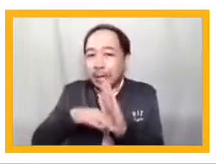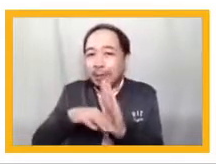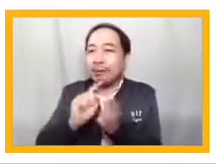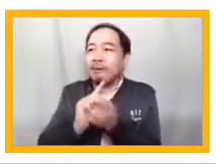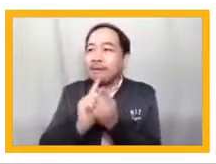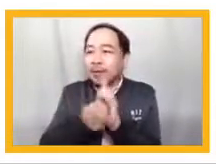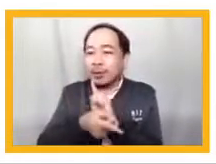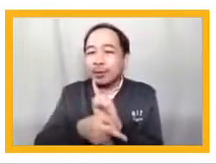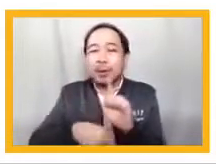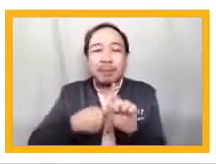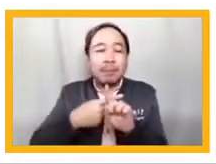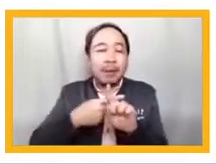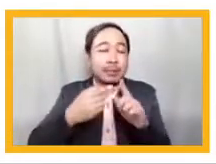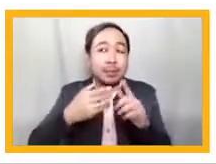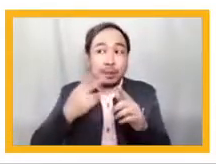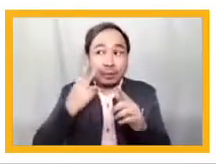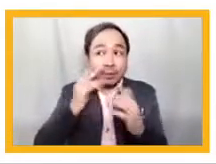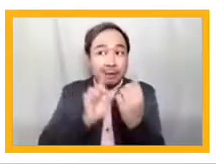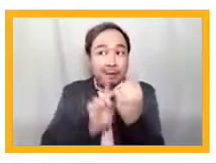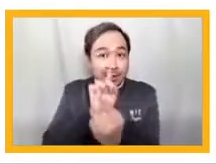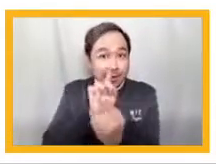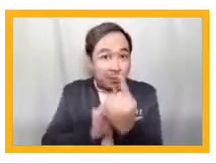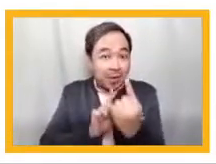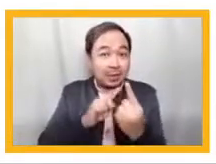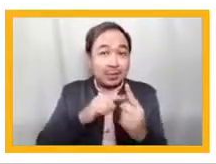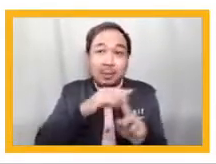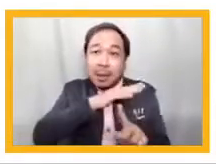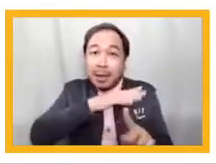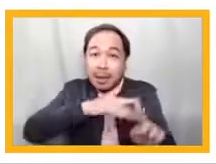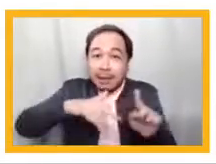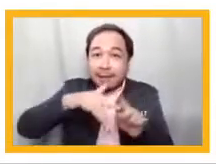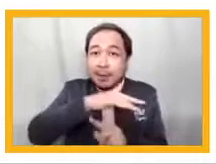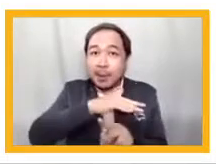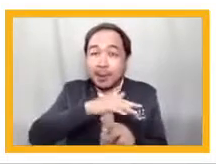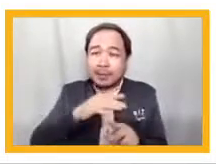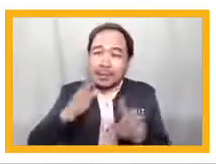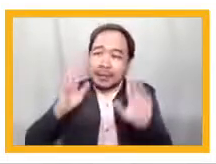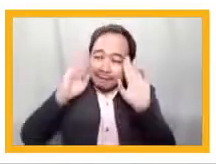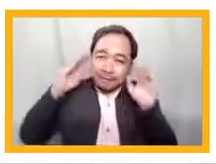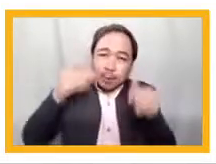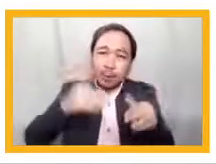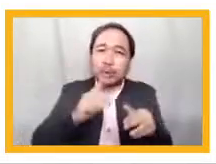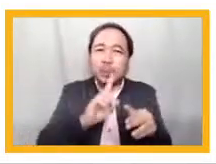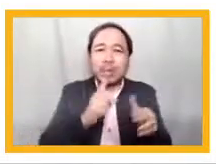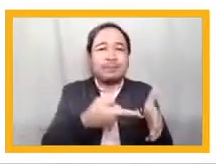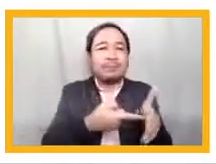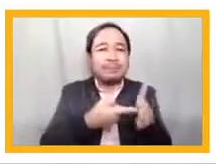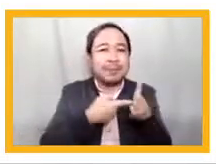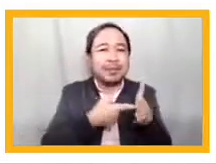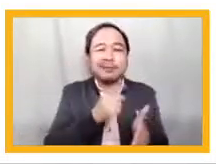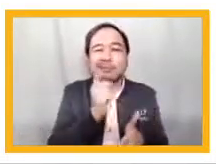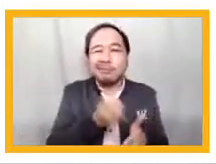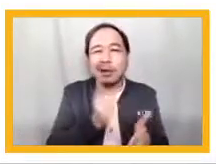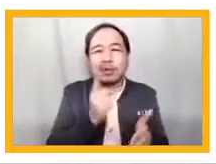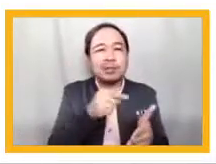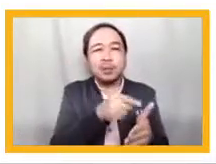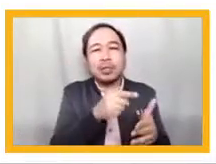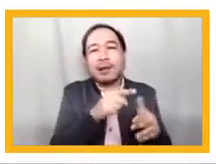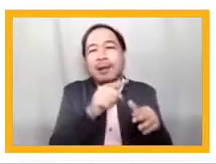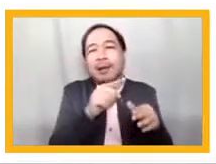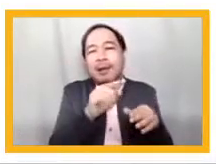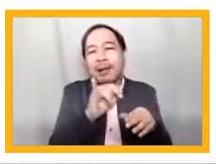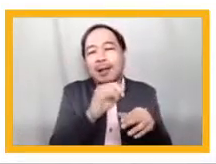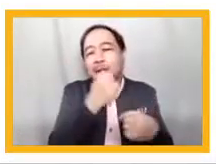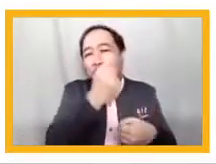plus digital, and we focus industry demand-driven education. So we educate